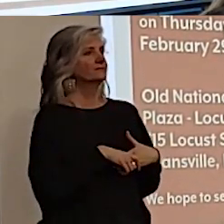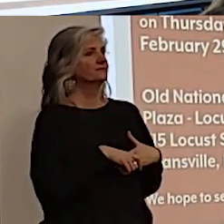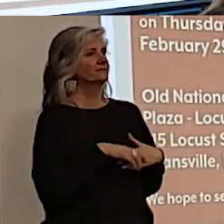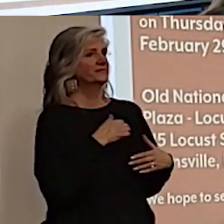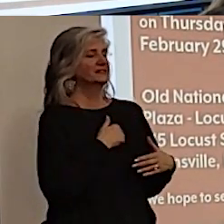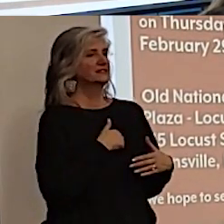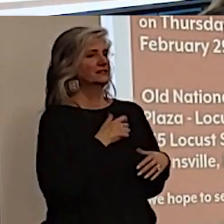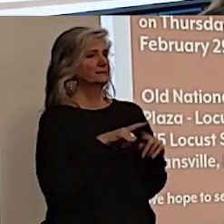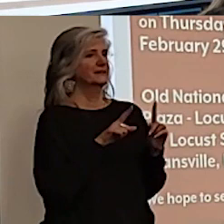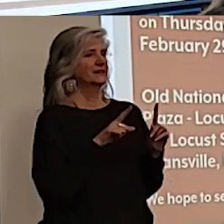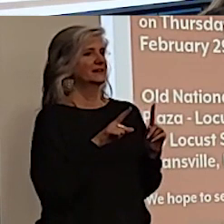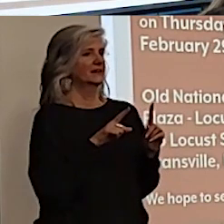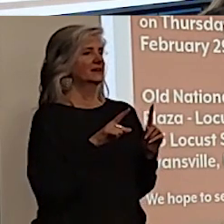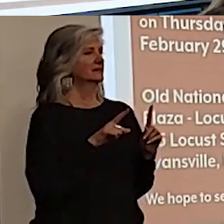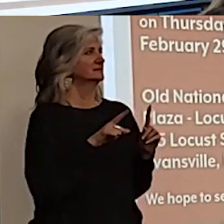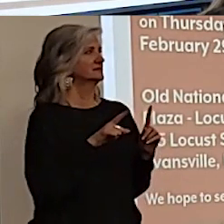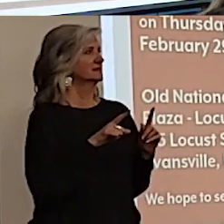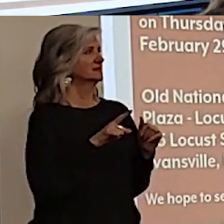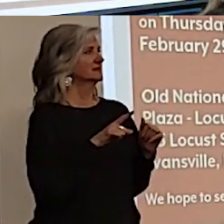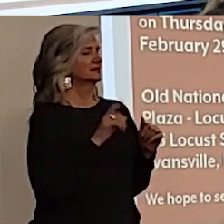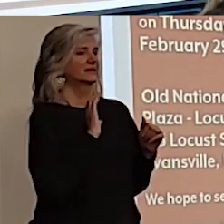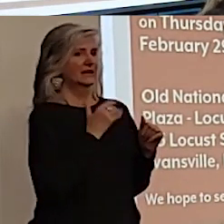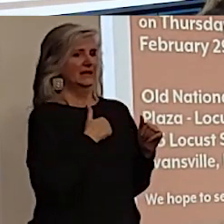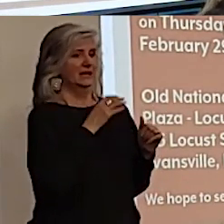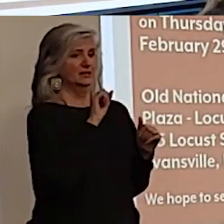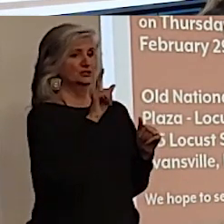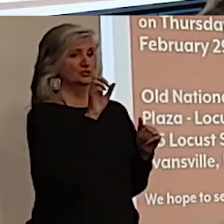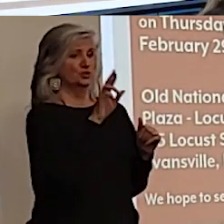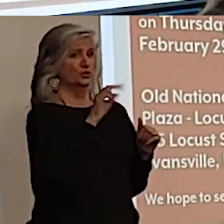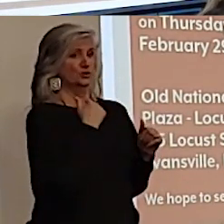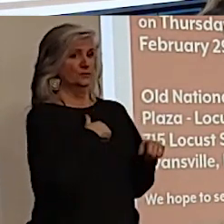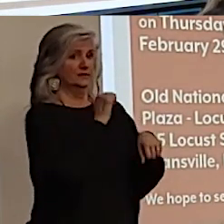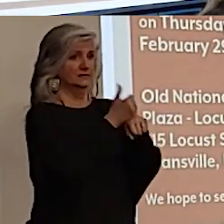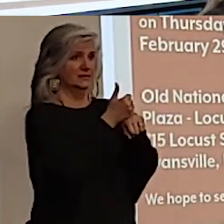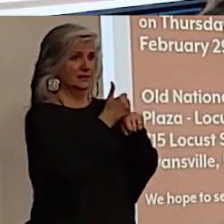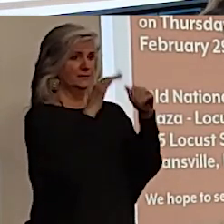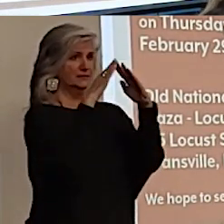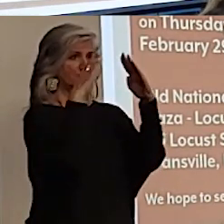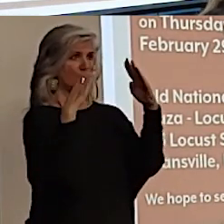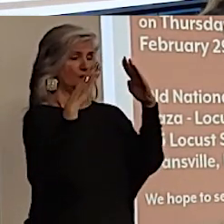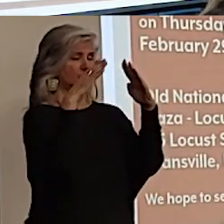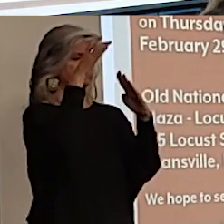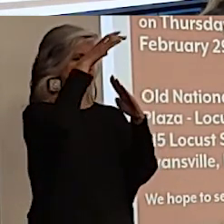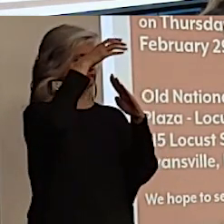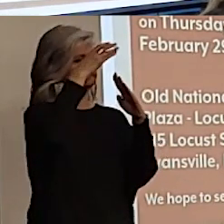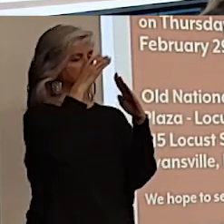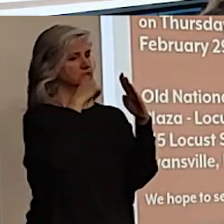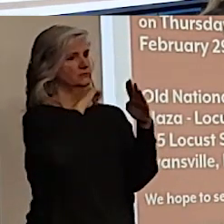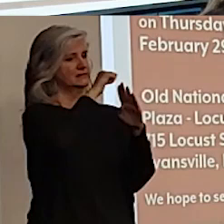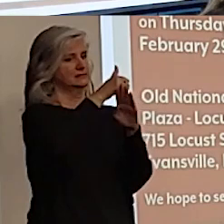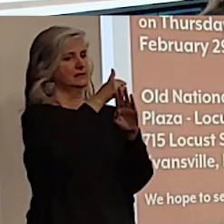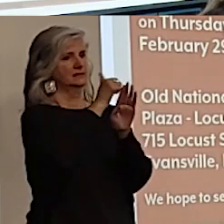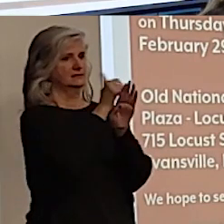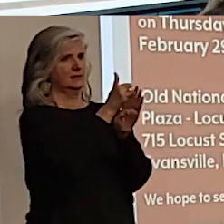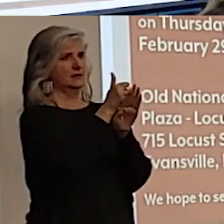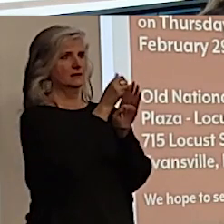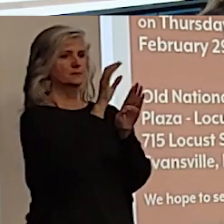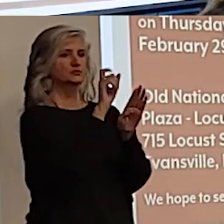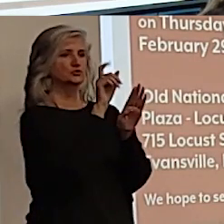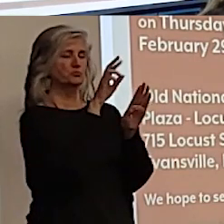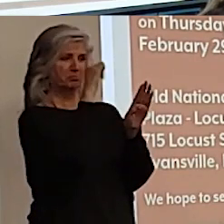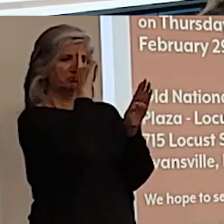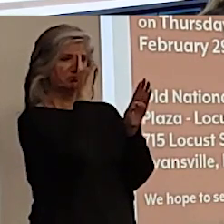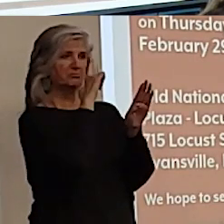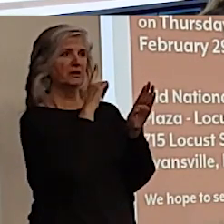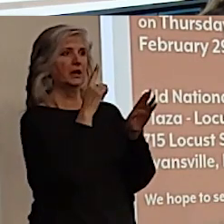Sorry, but on top of that, our solar that we put on the barn, you know, that they're, I thought we finally